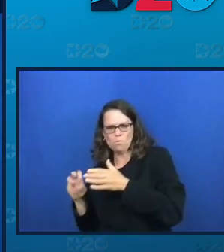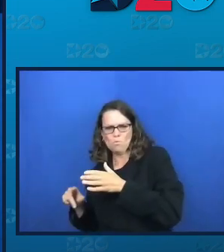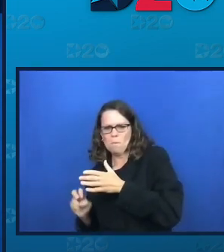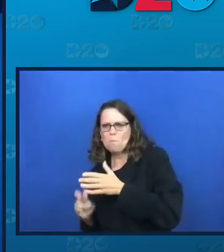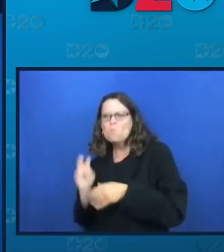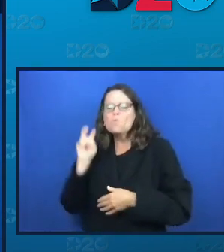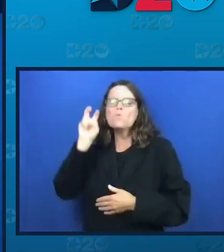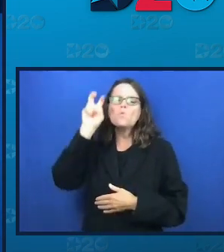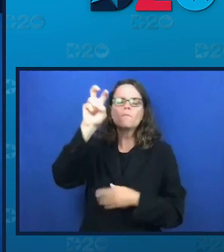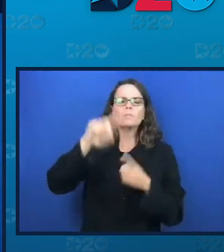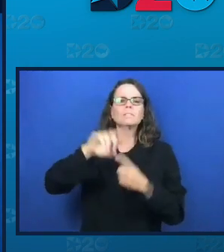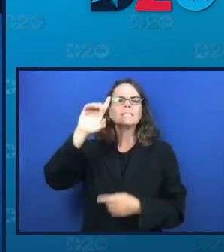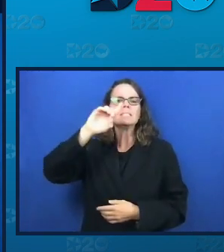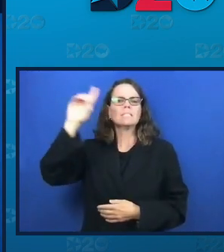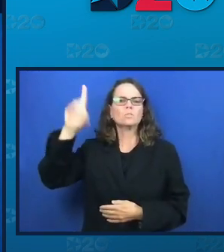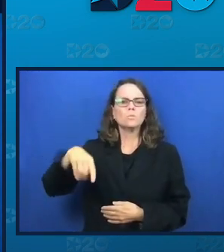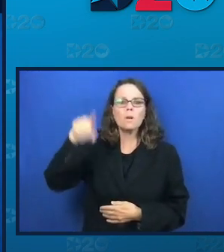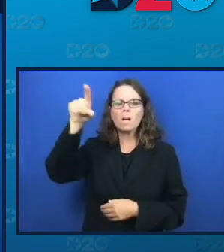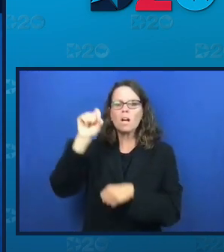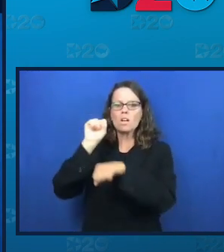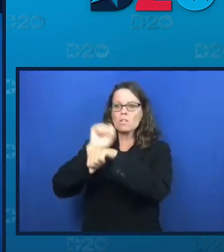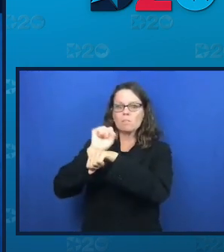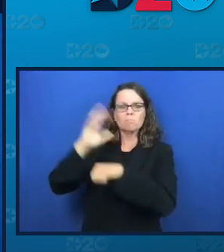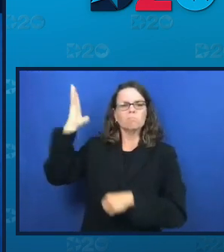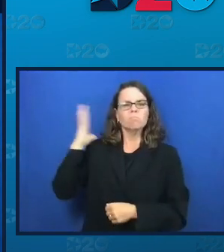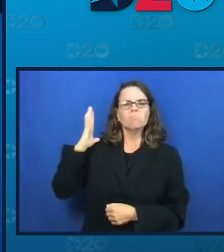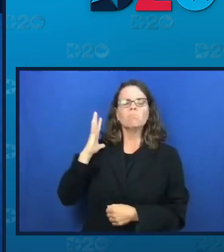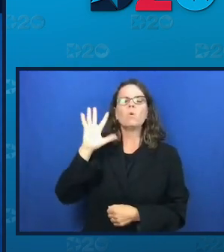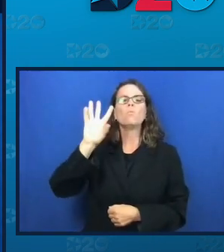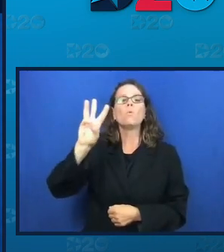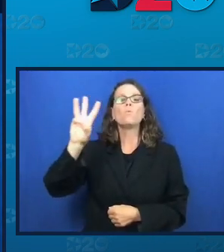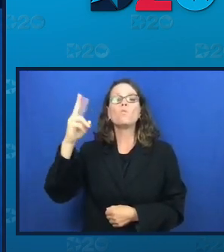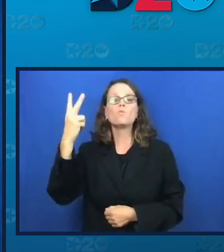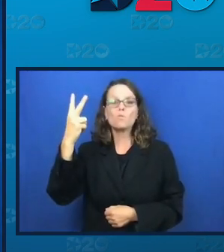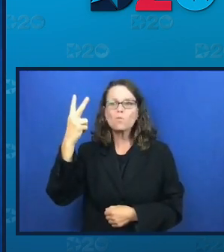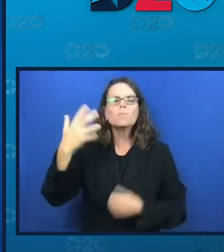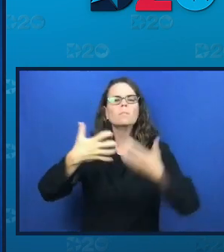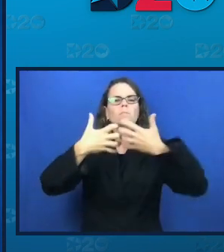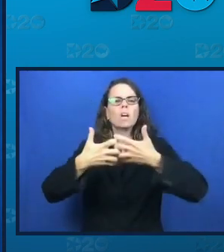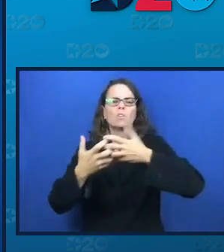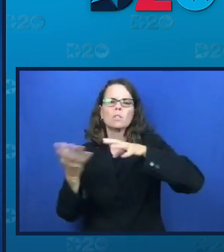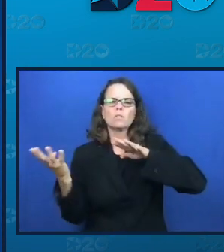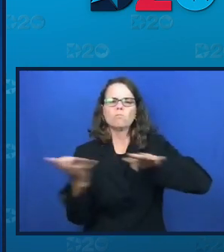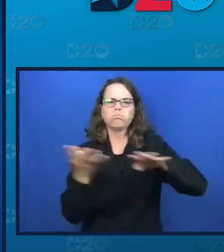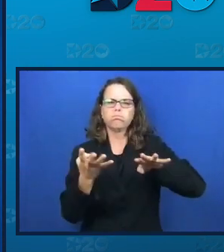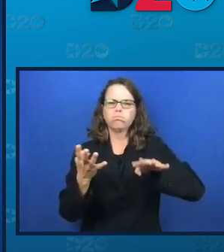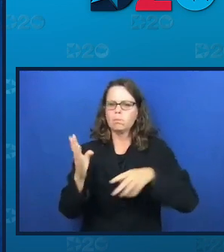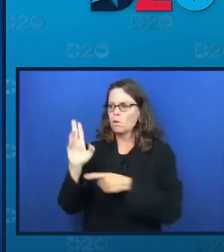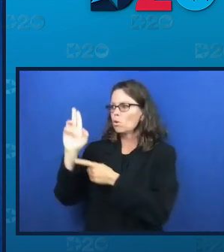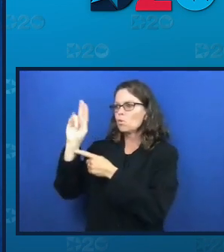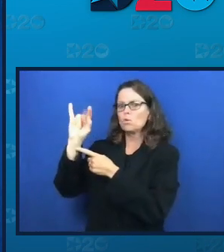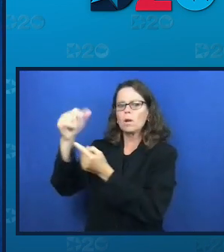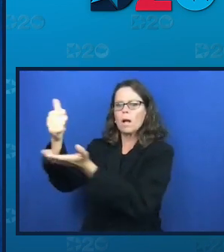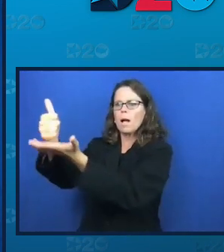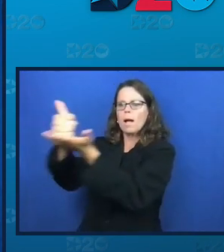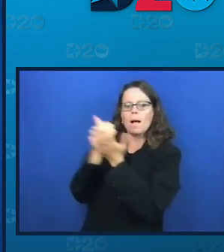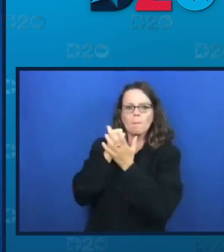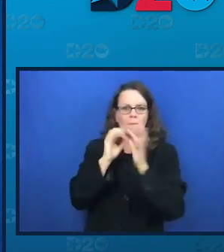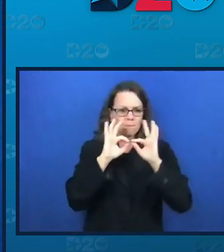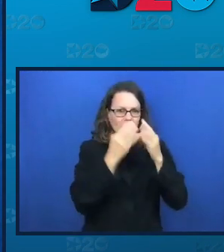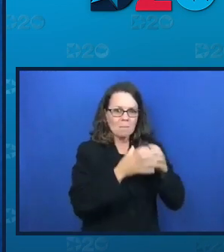II. That union job enabled him to support his family, raise my mom, and send her to Fisk